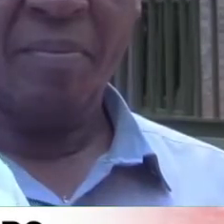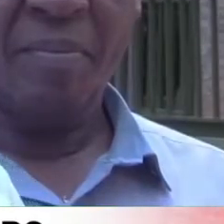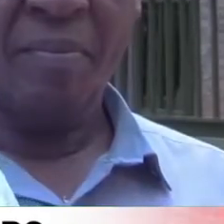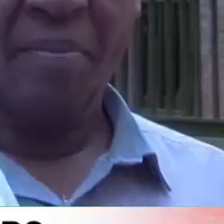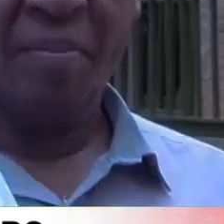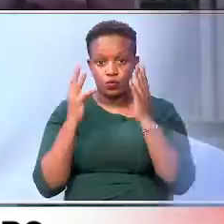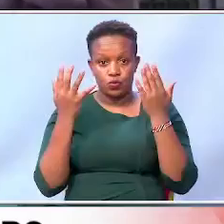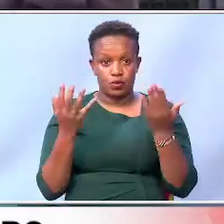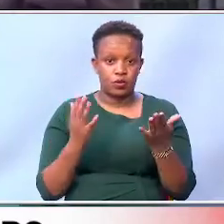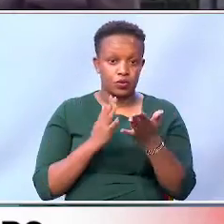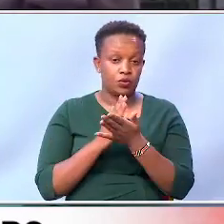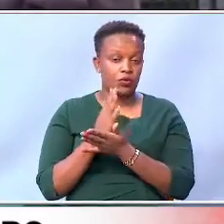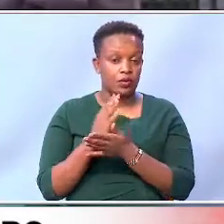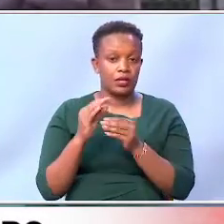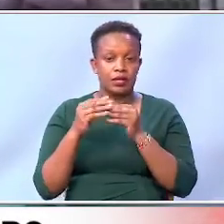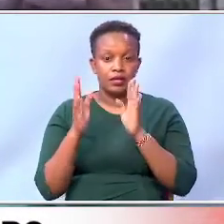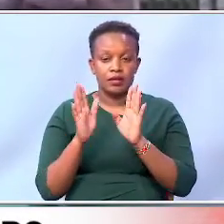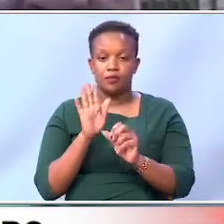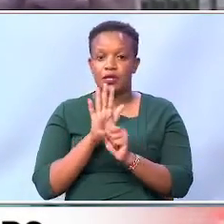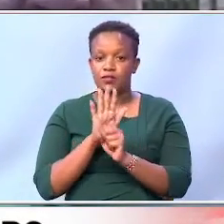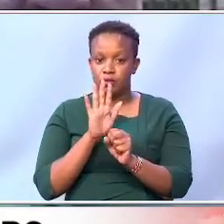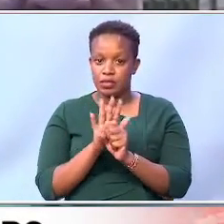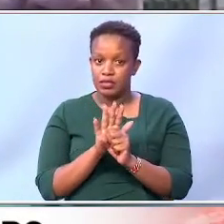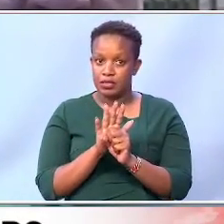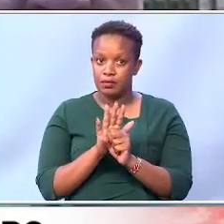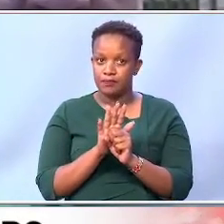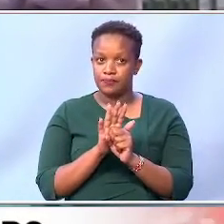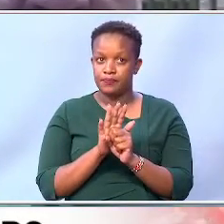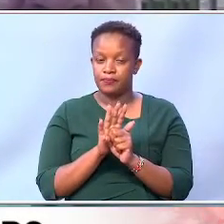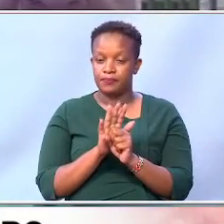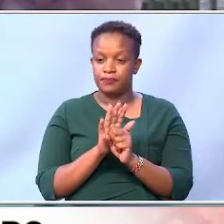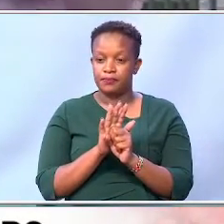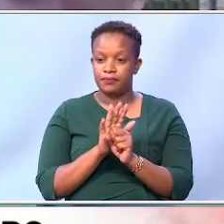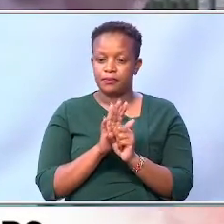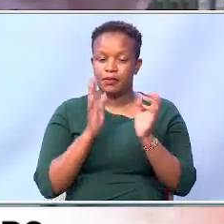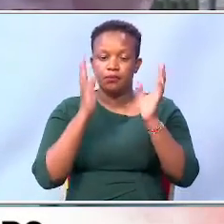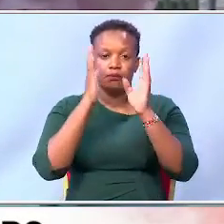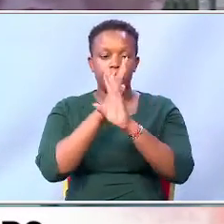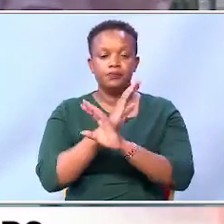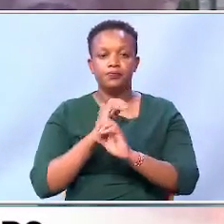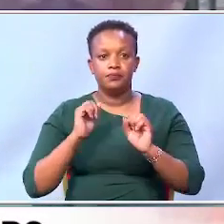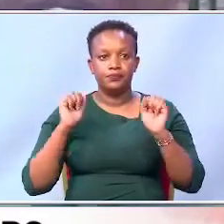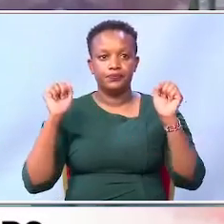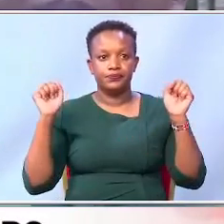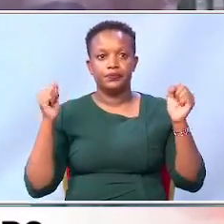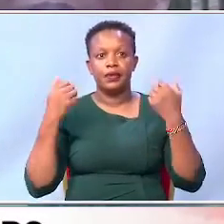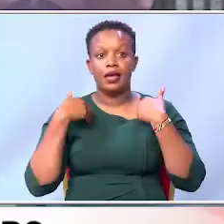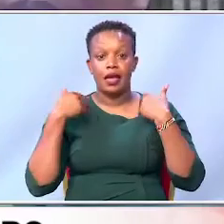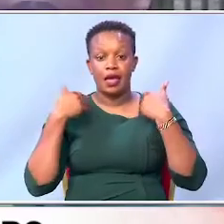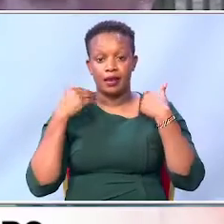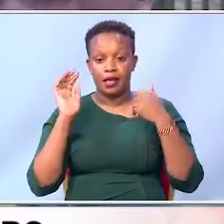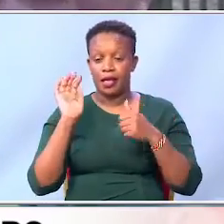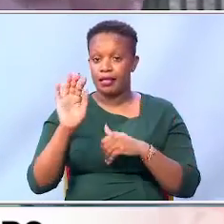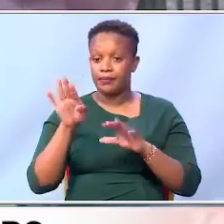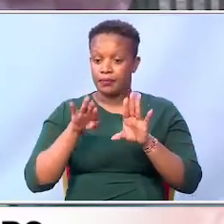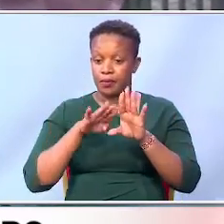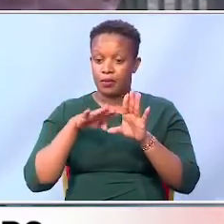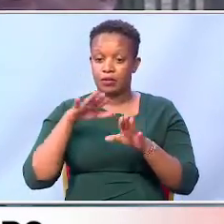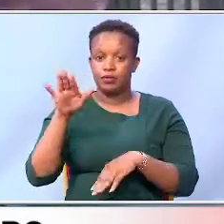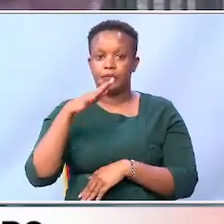the leader of majority that His Excellency the President had requested members of